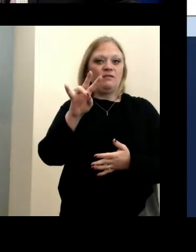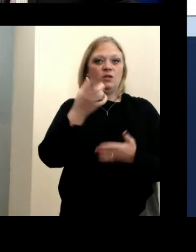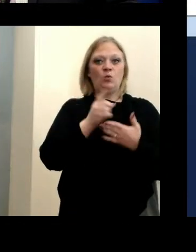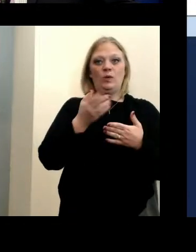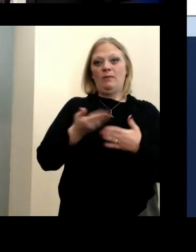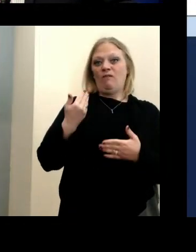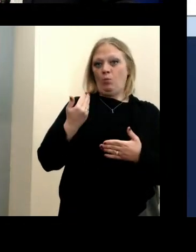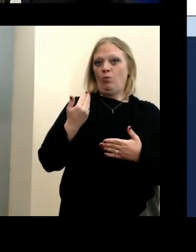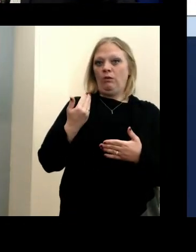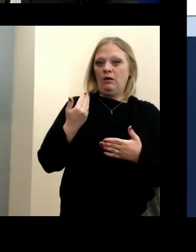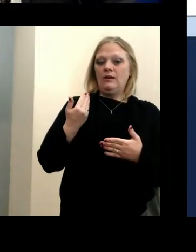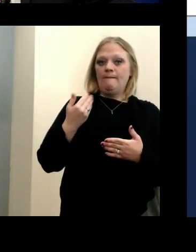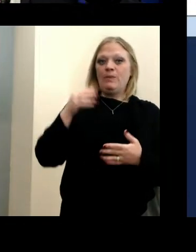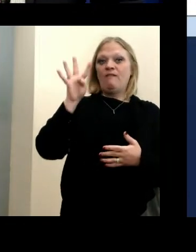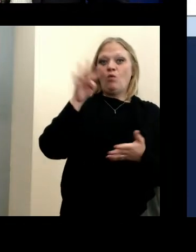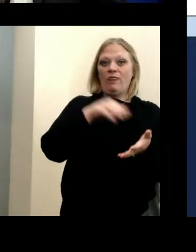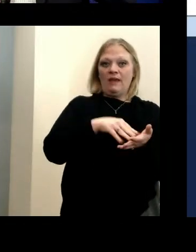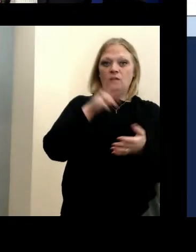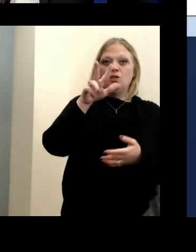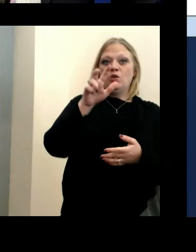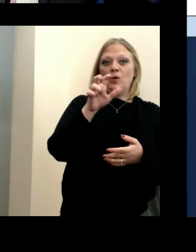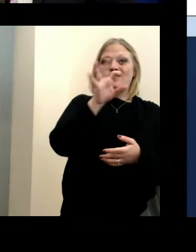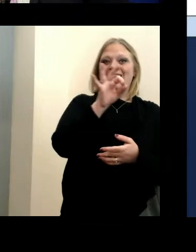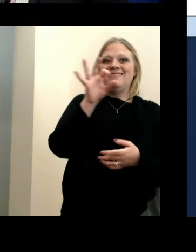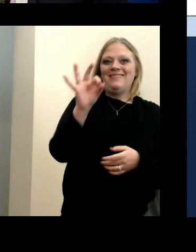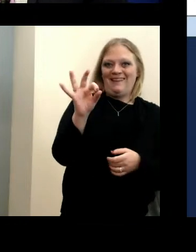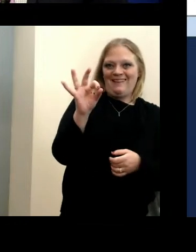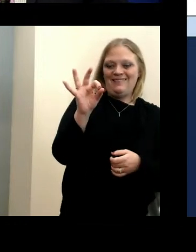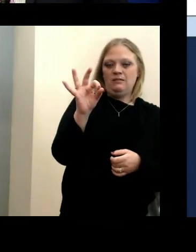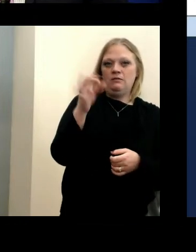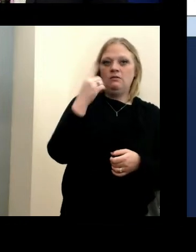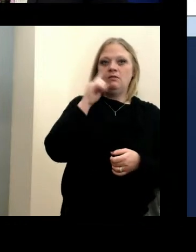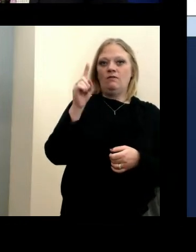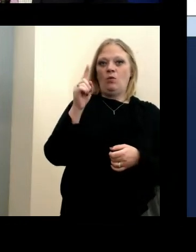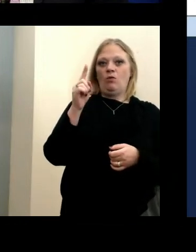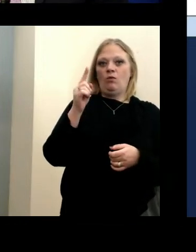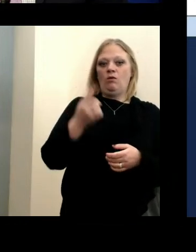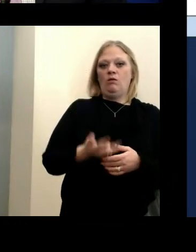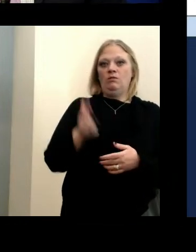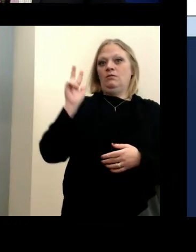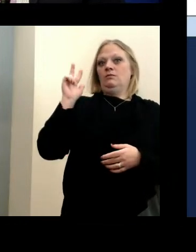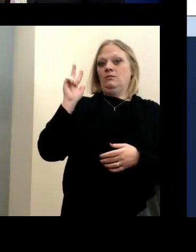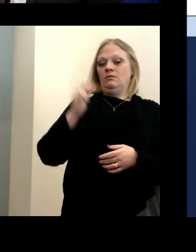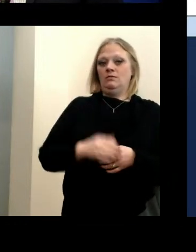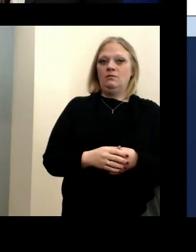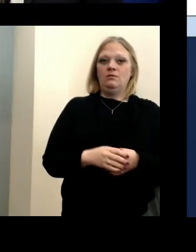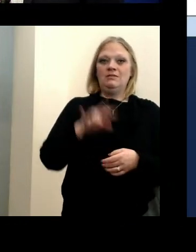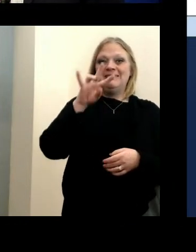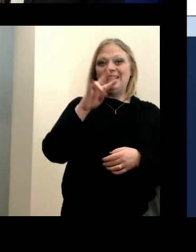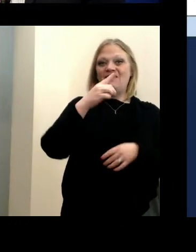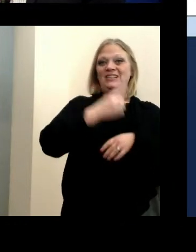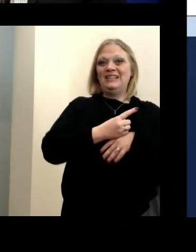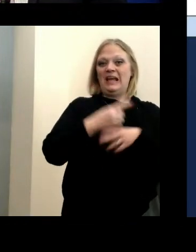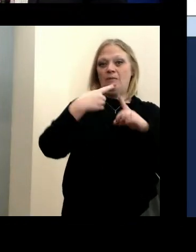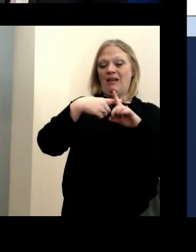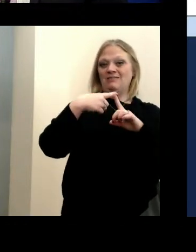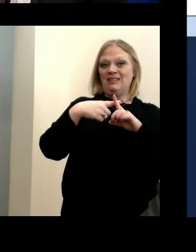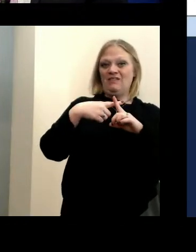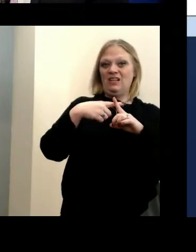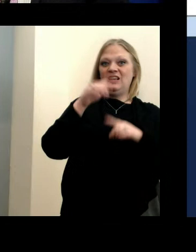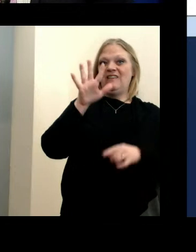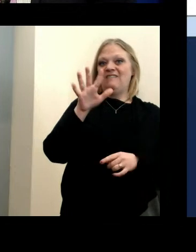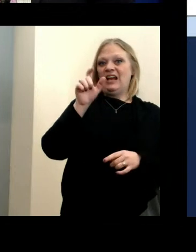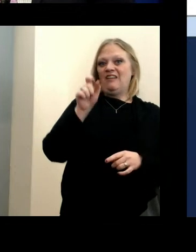before, and 4,399 for the prior week. Our 7-day positivity rate was